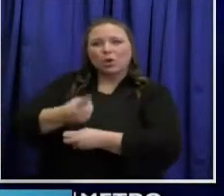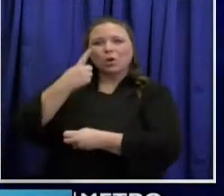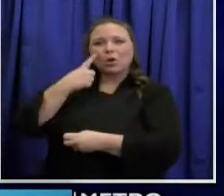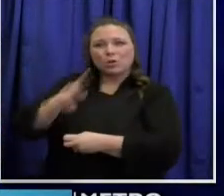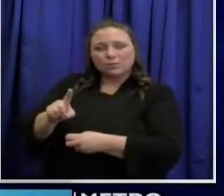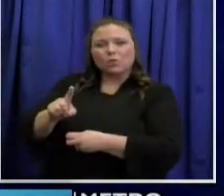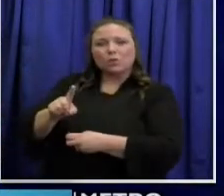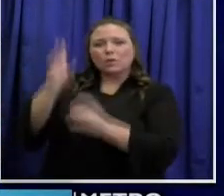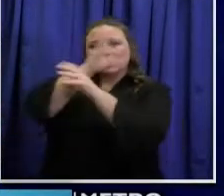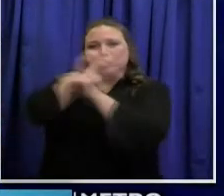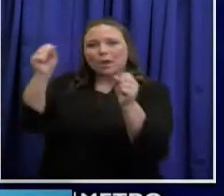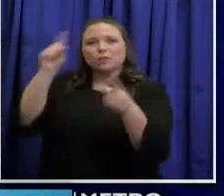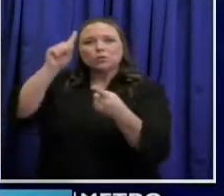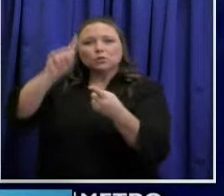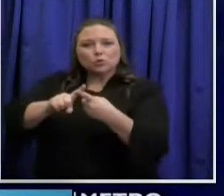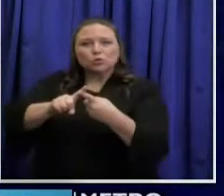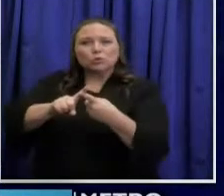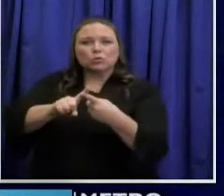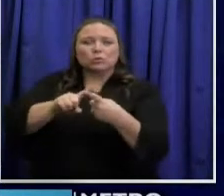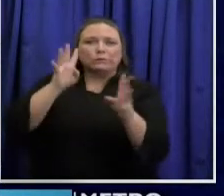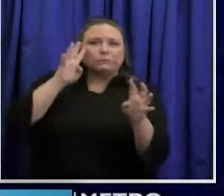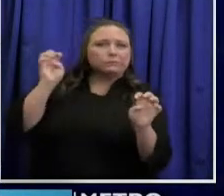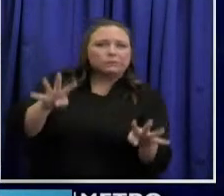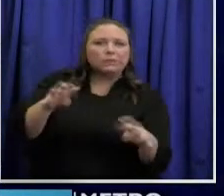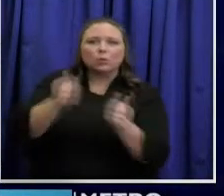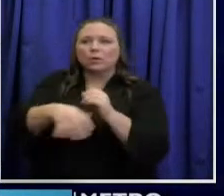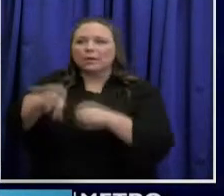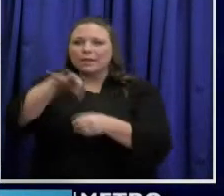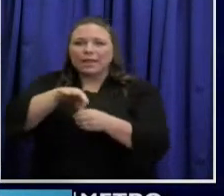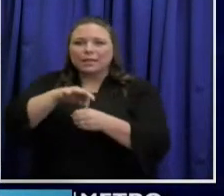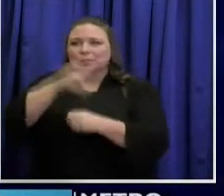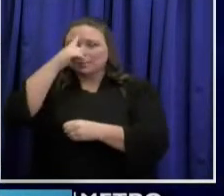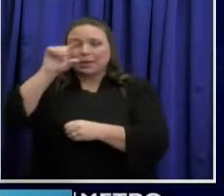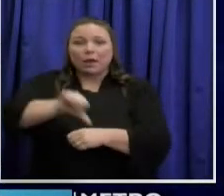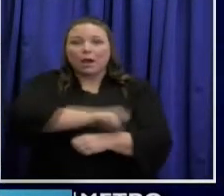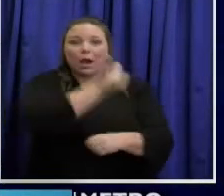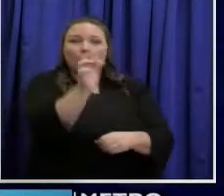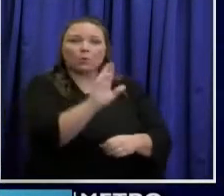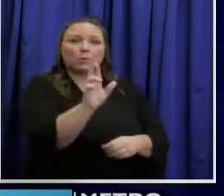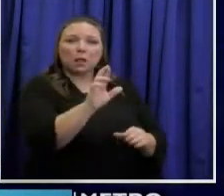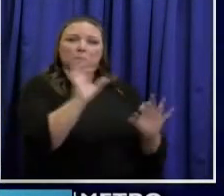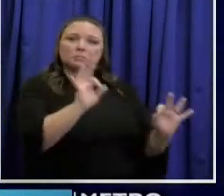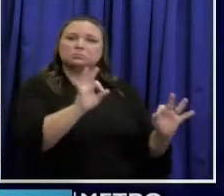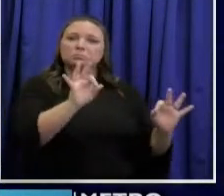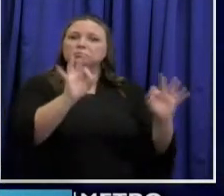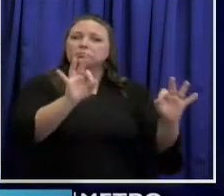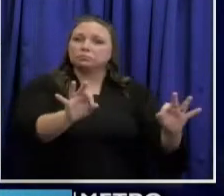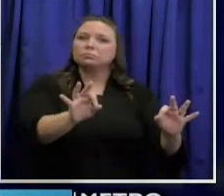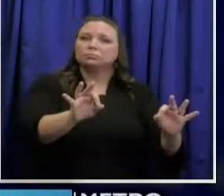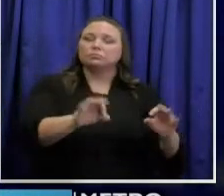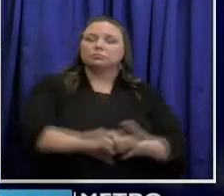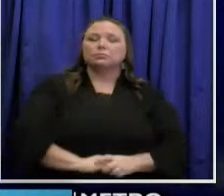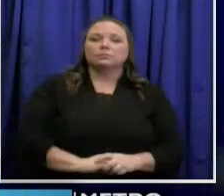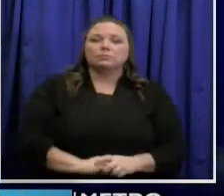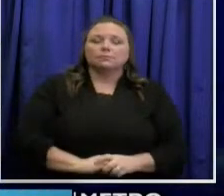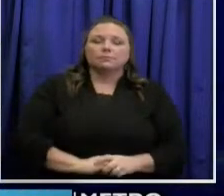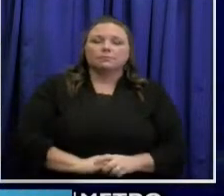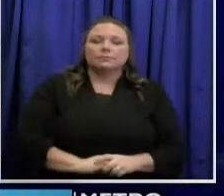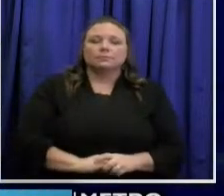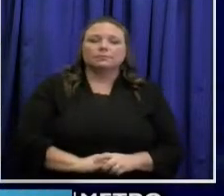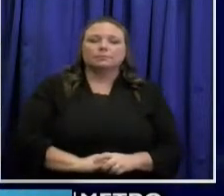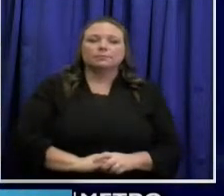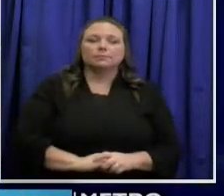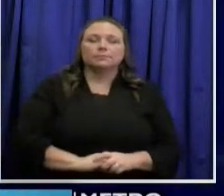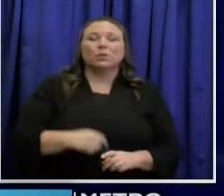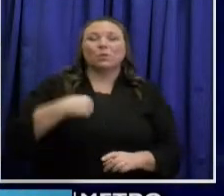of the election when his fellow Republicans actually did very well in all the elections down the ballot. So I